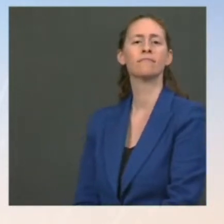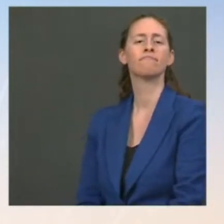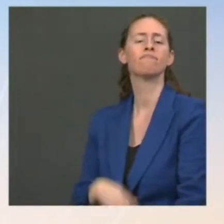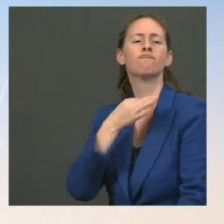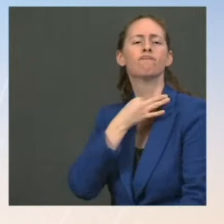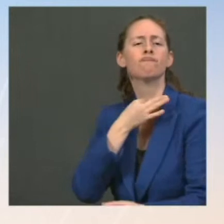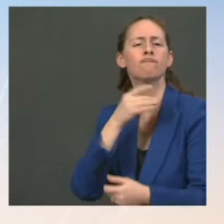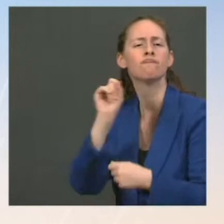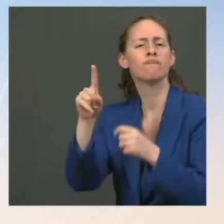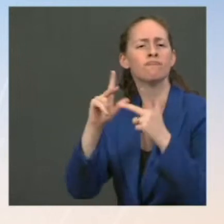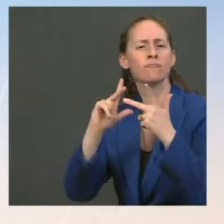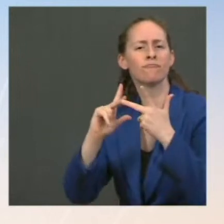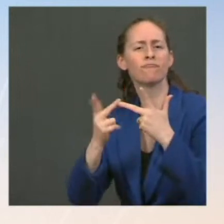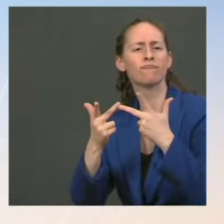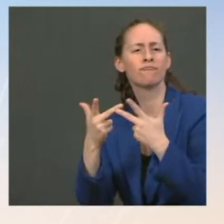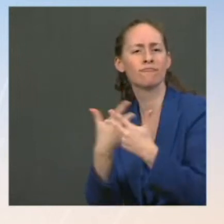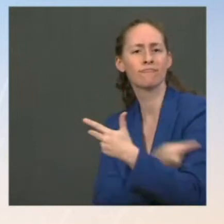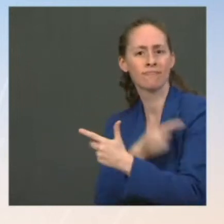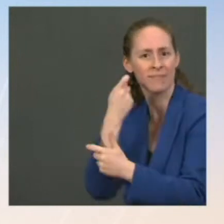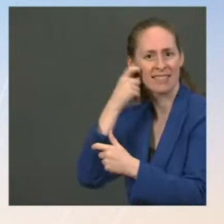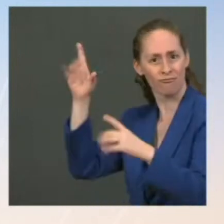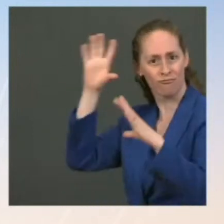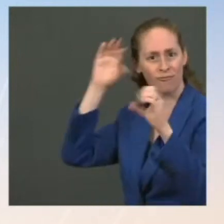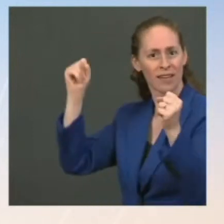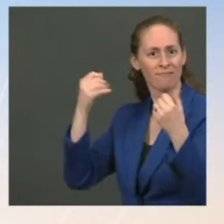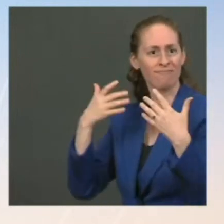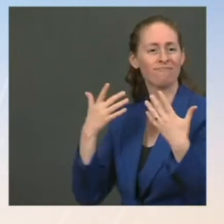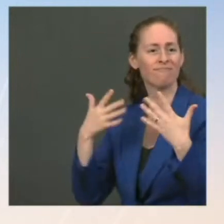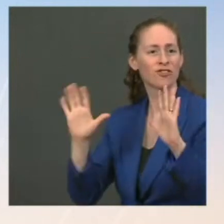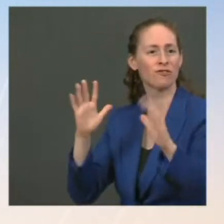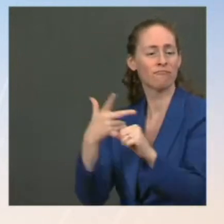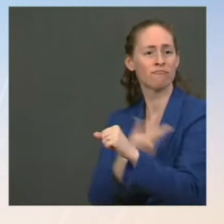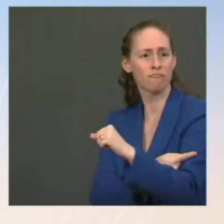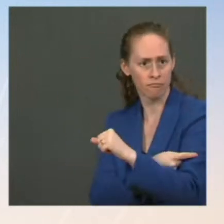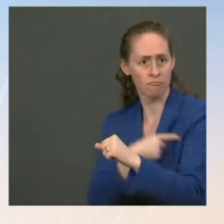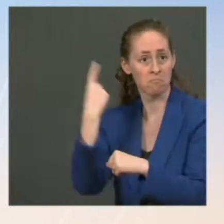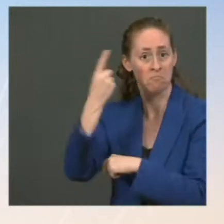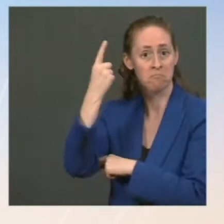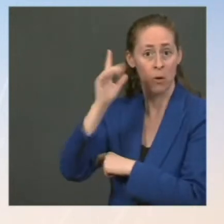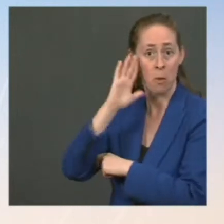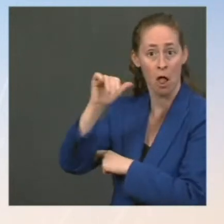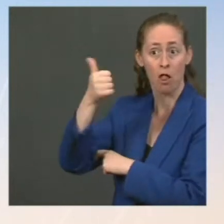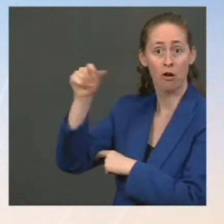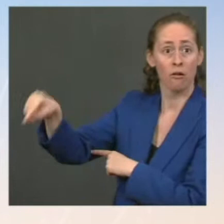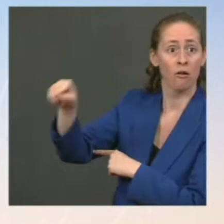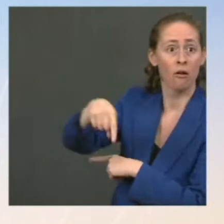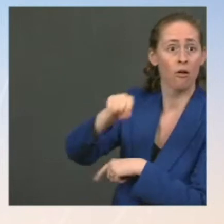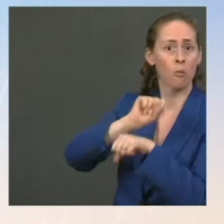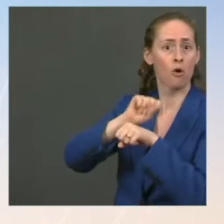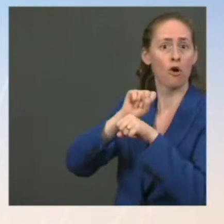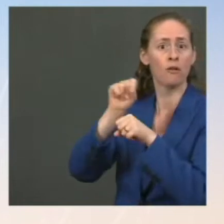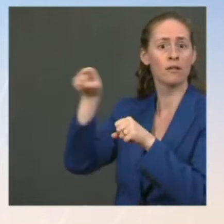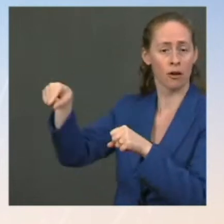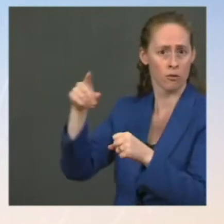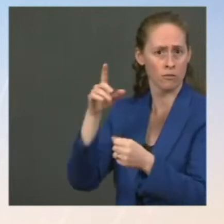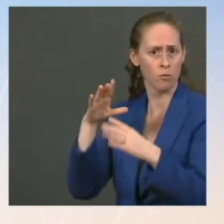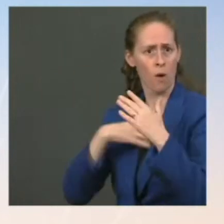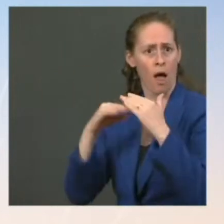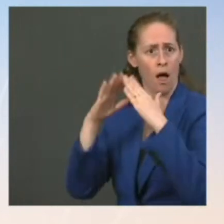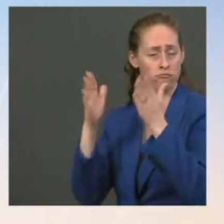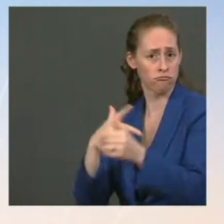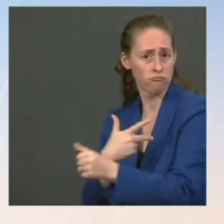couple minutes ago. Are White House staffers getting boosters as well as the White House proper considered one of those high-risk settings like